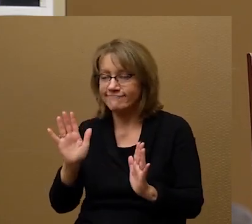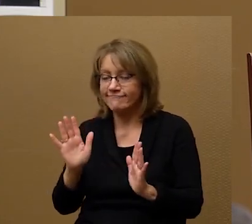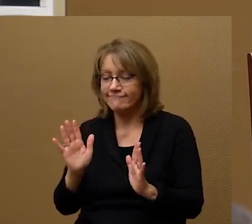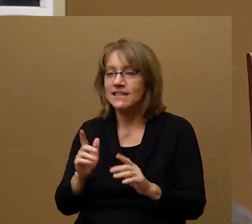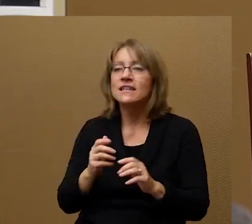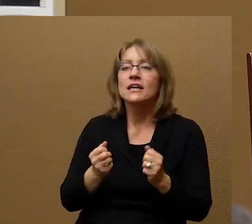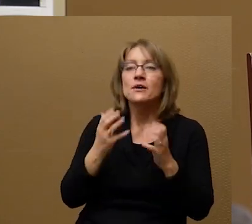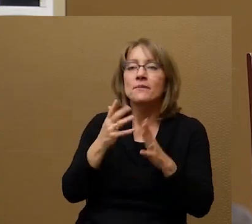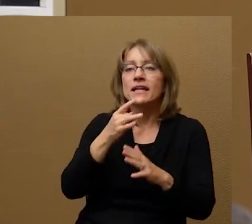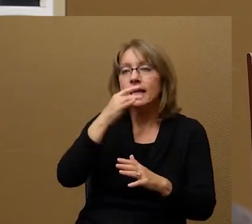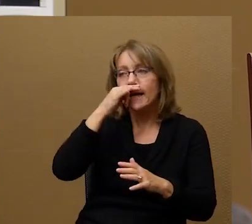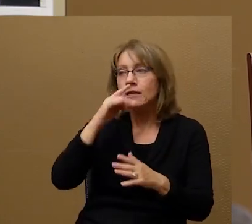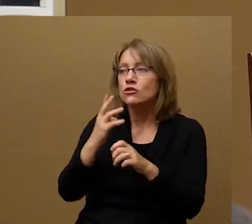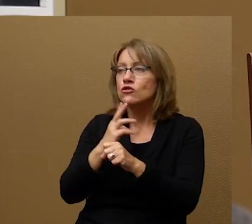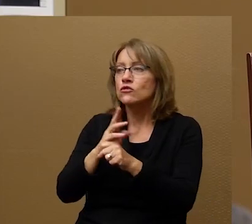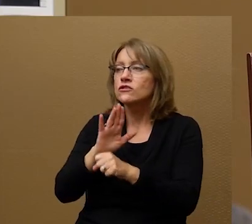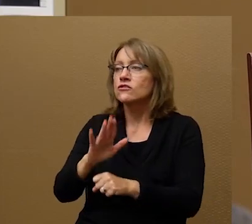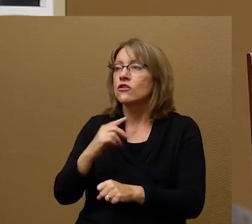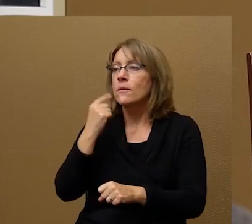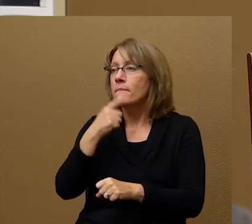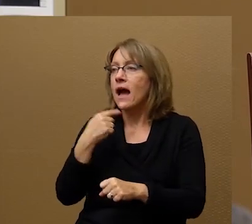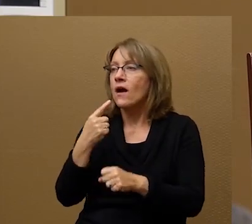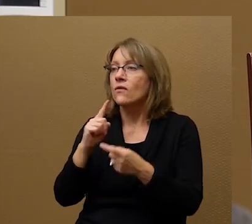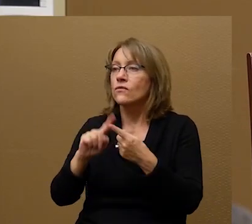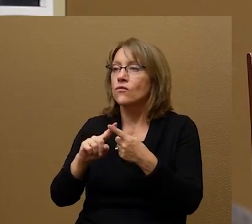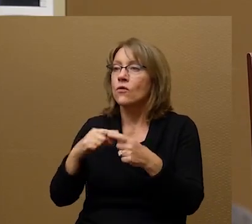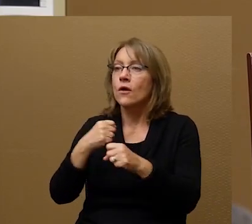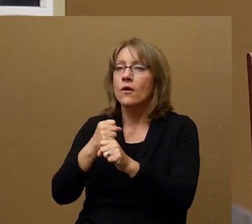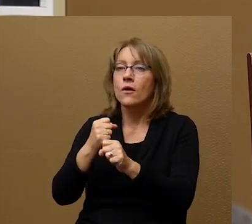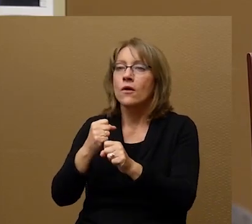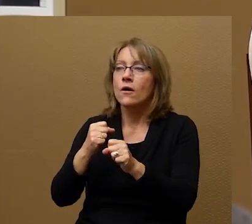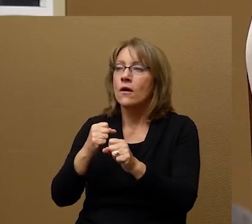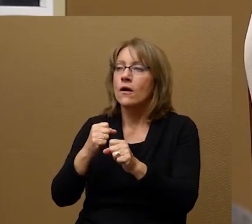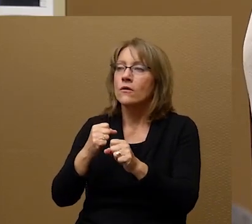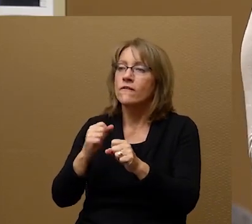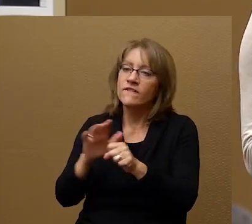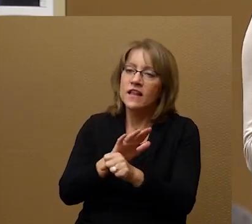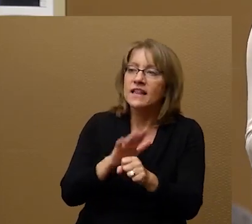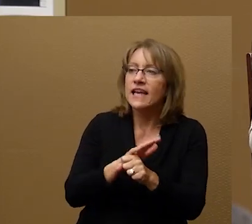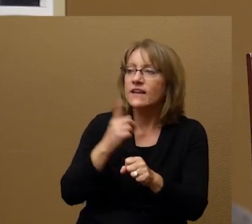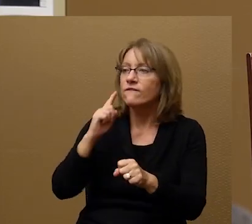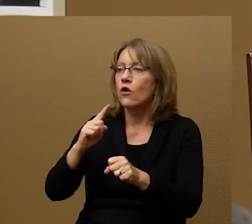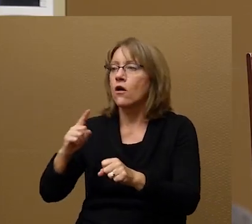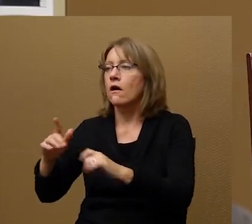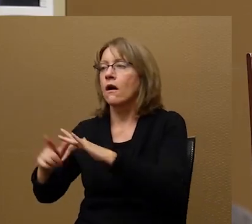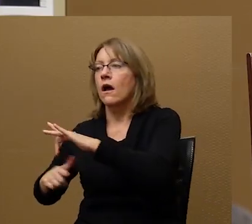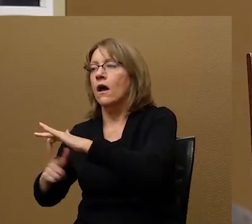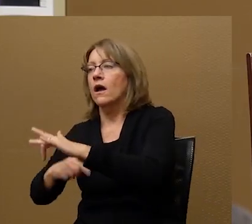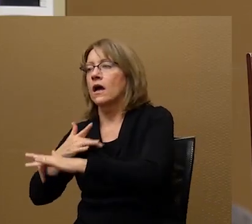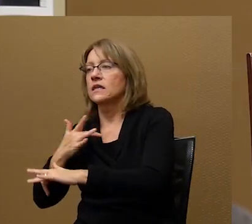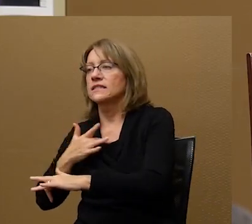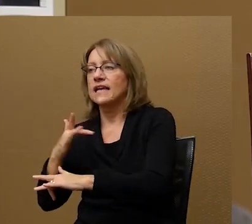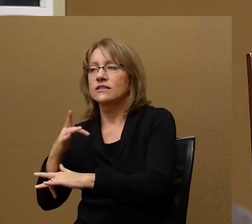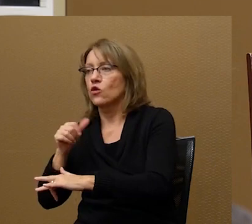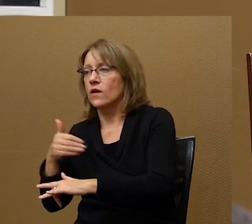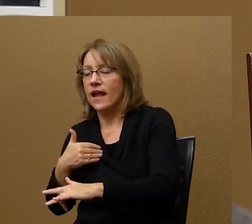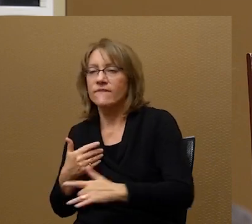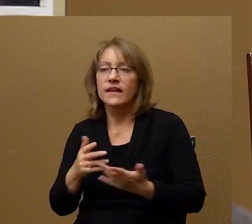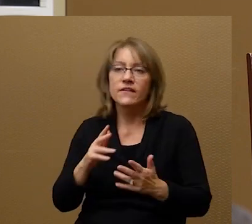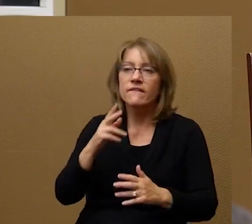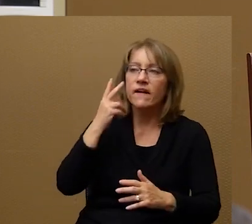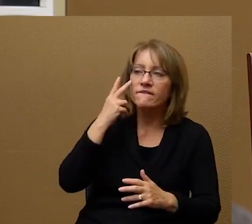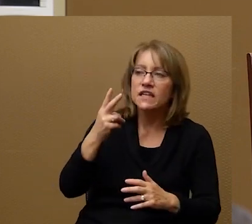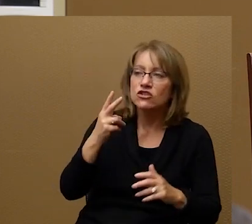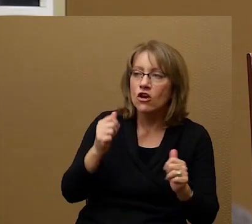use their mouths to make up for a sense that they don't have. So if a kid has a vision